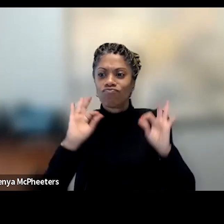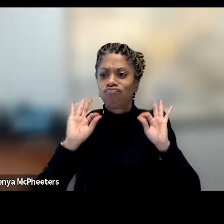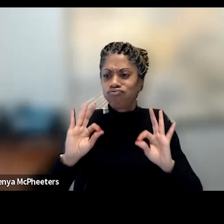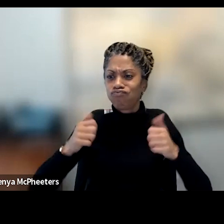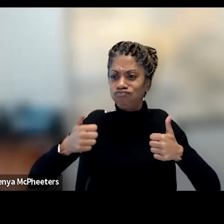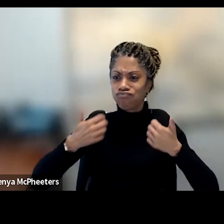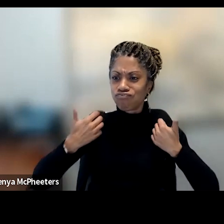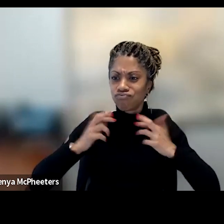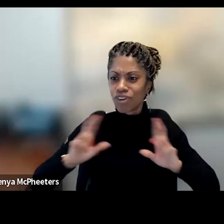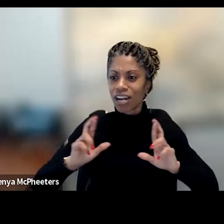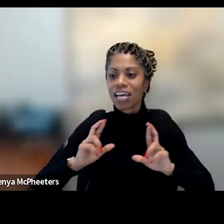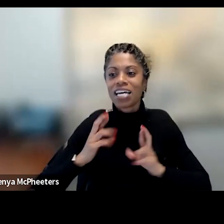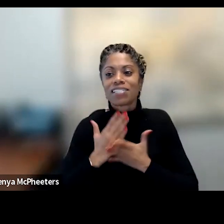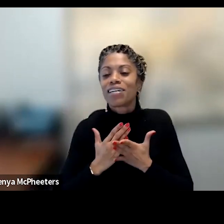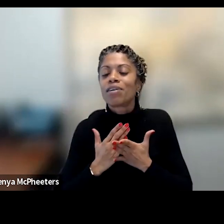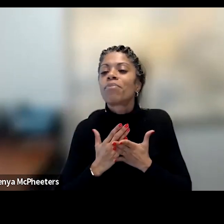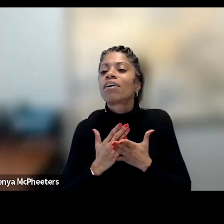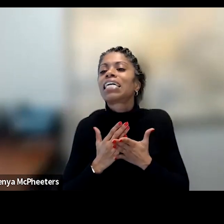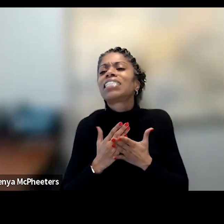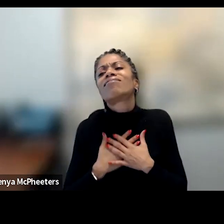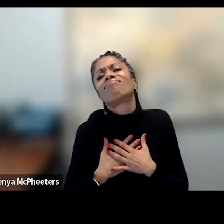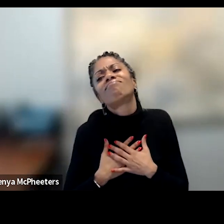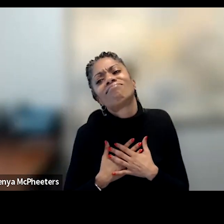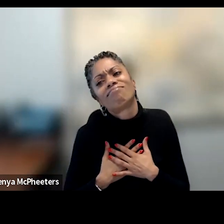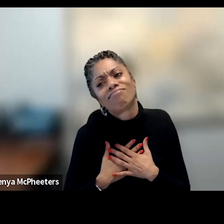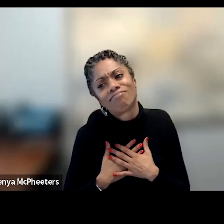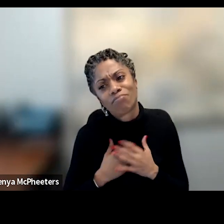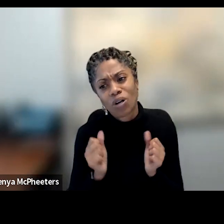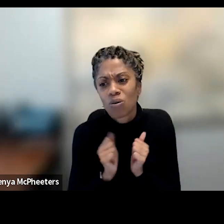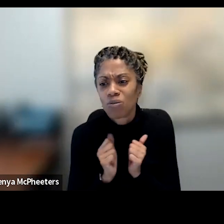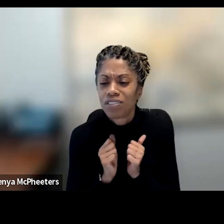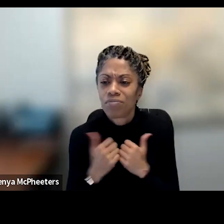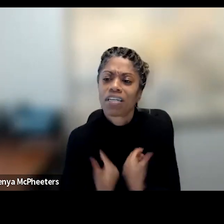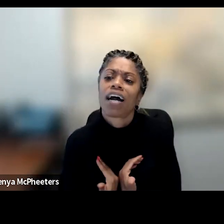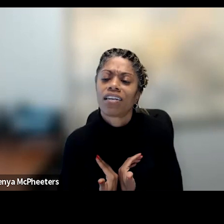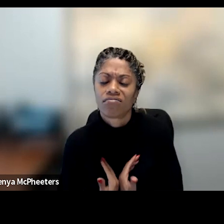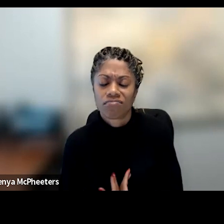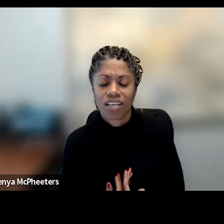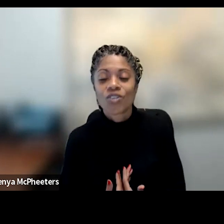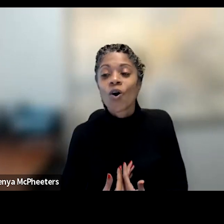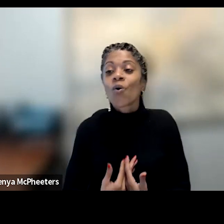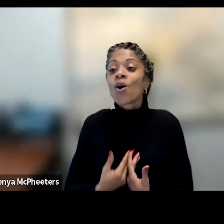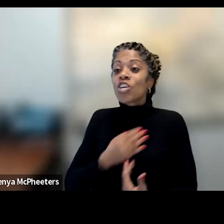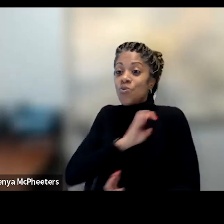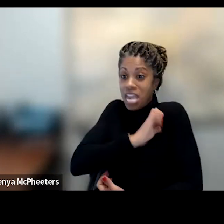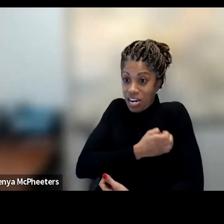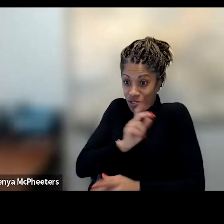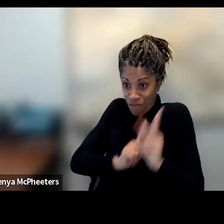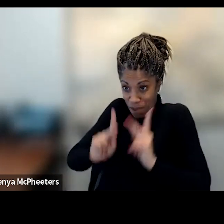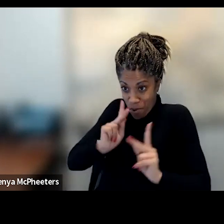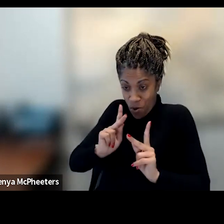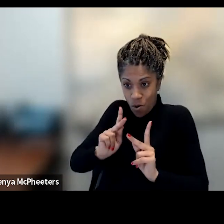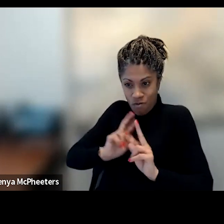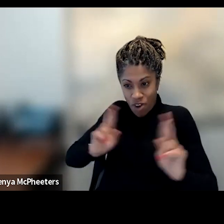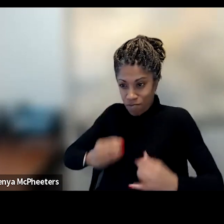tired. And so everyone who's energized, I want y'all to just send some energy to all the people who are cold and tired. We know